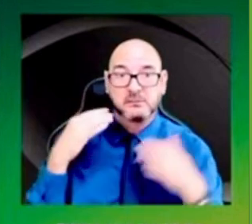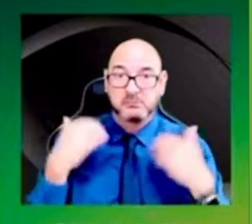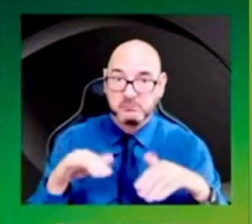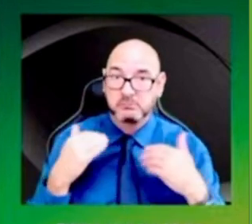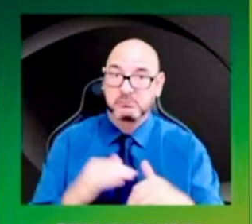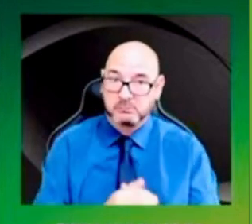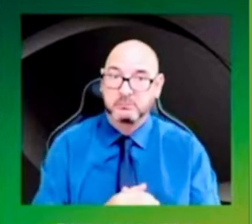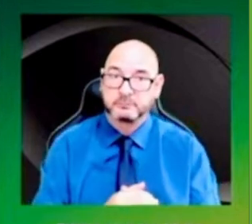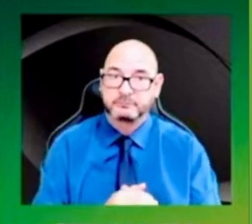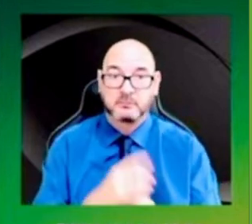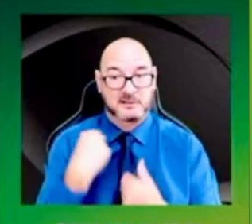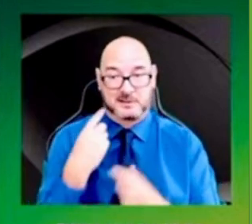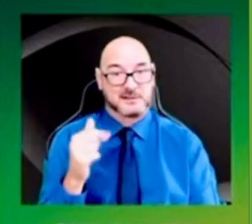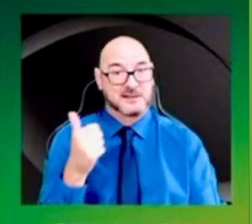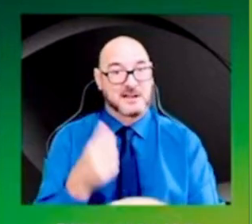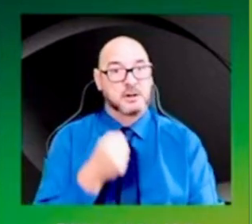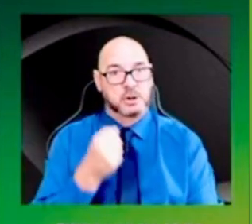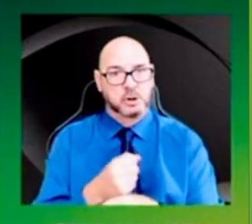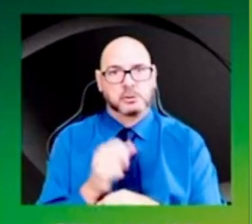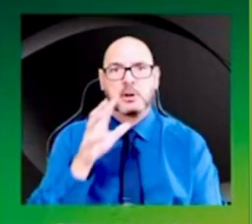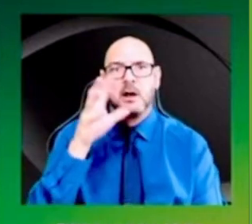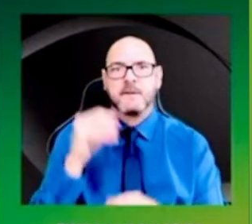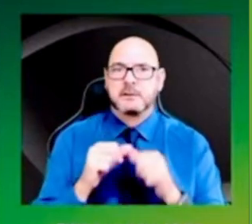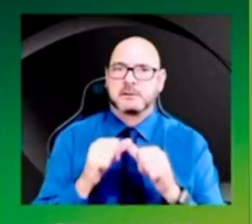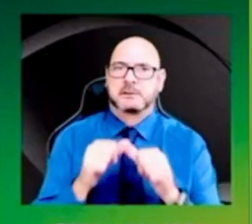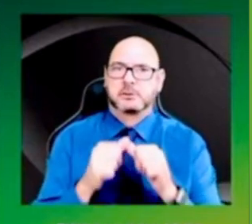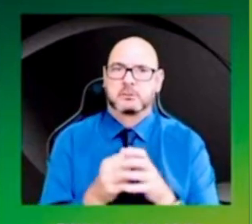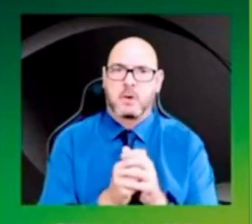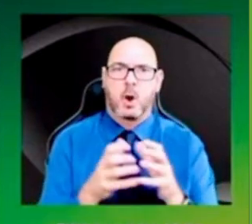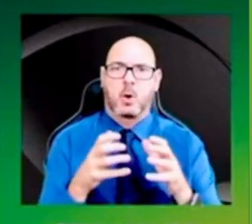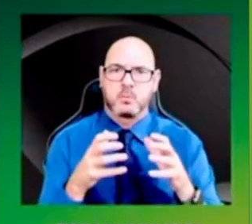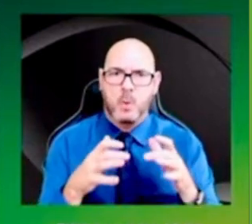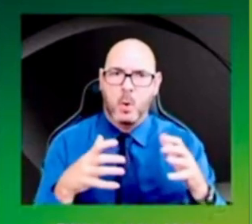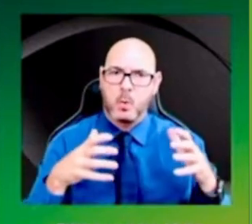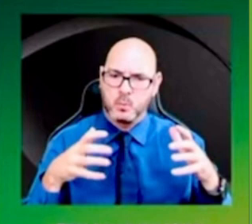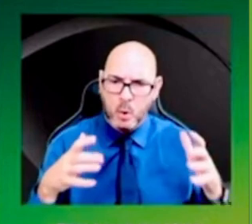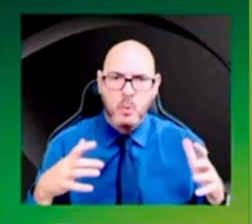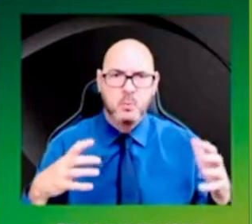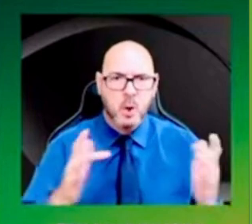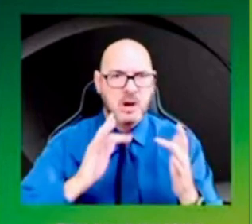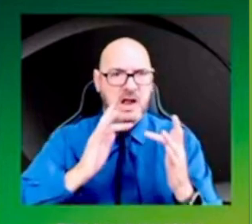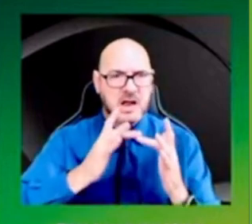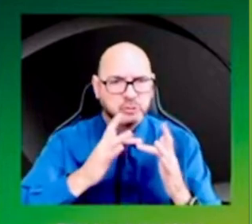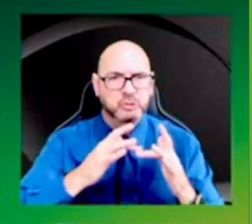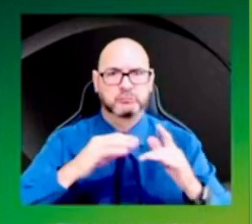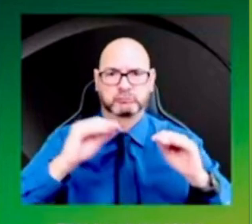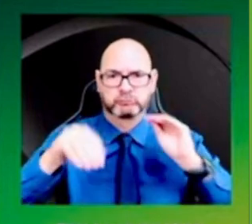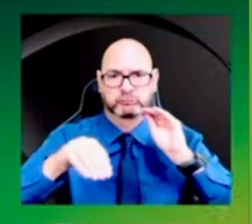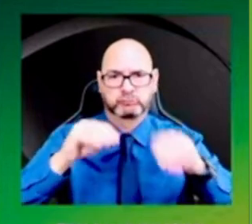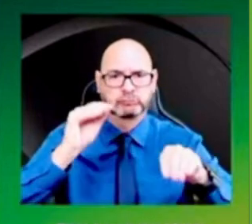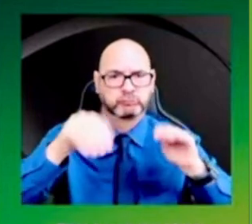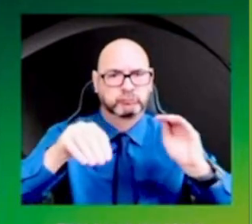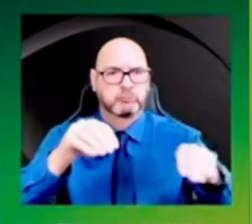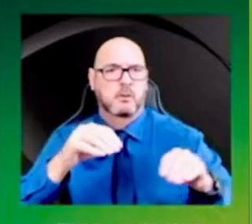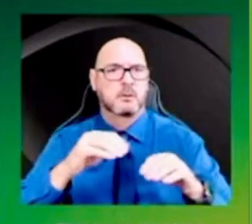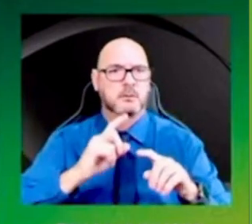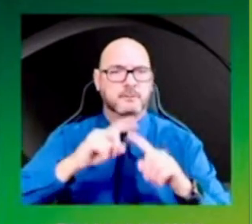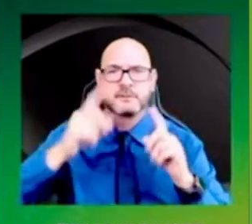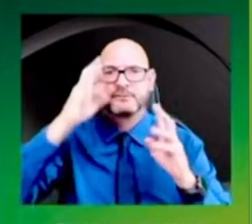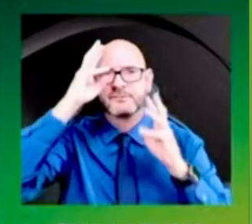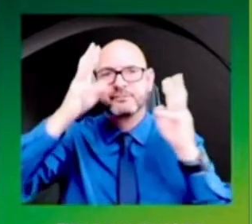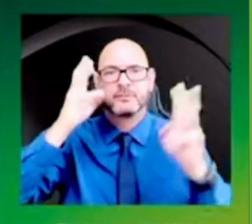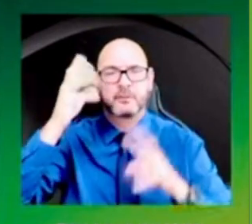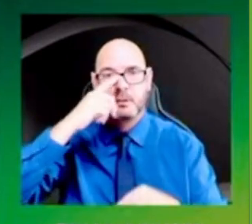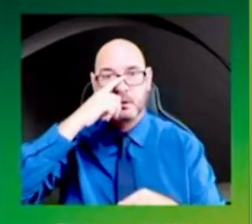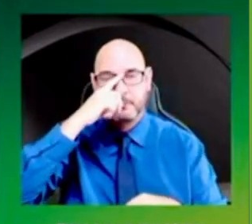has continued growth in its digital infrastructure. Examples include innovative mobile phone payment systems in